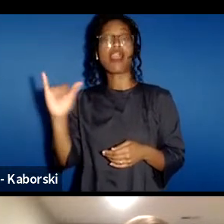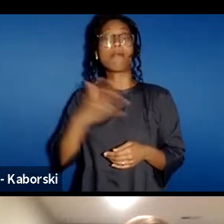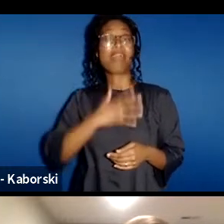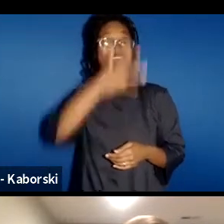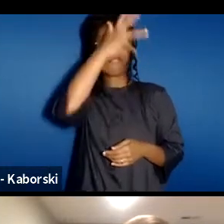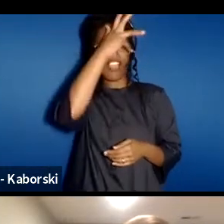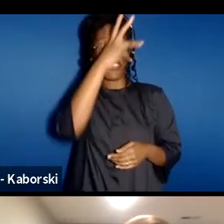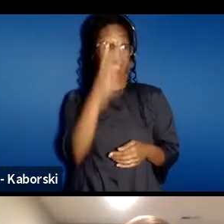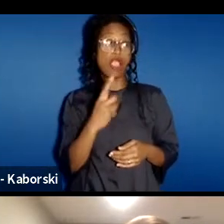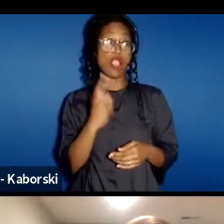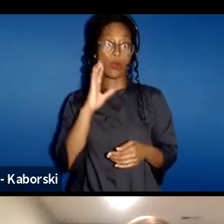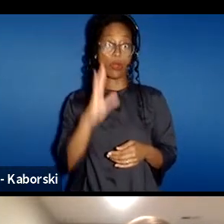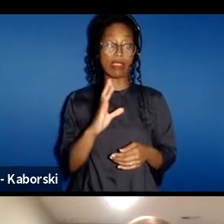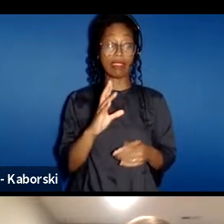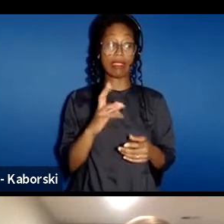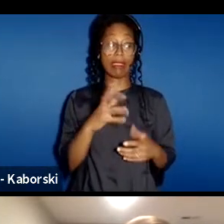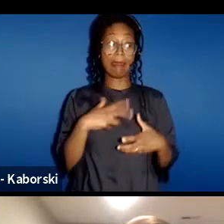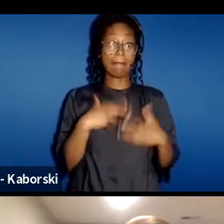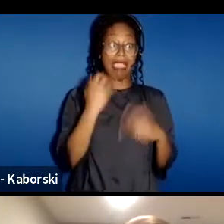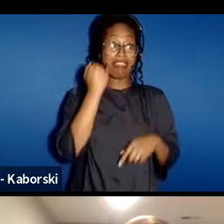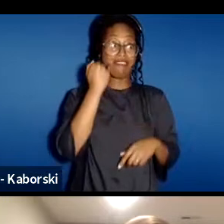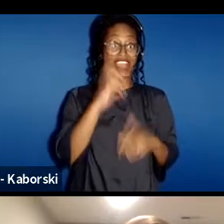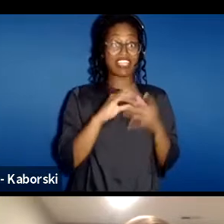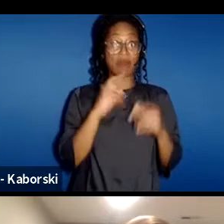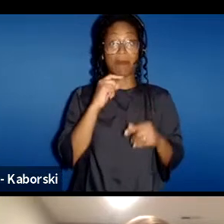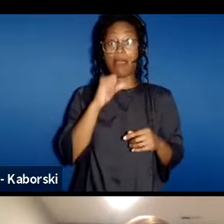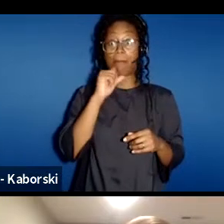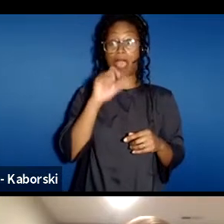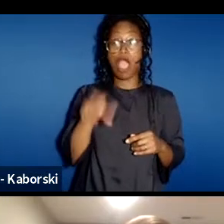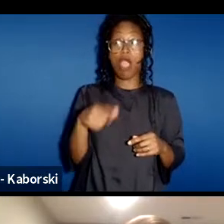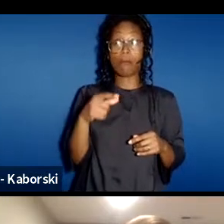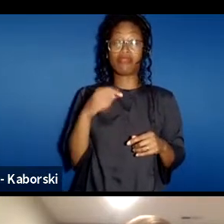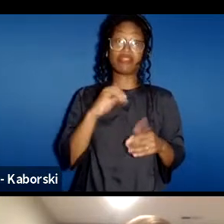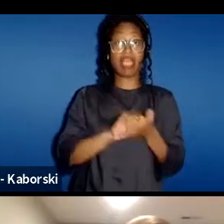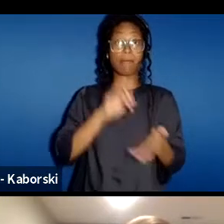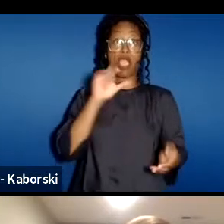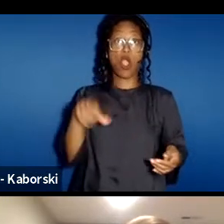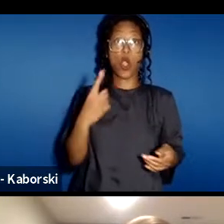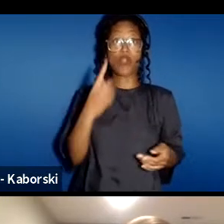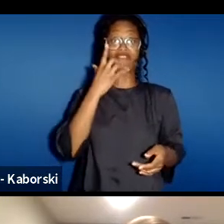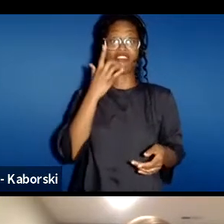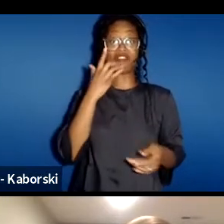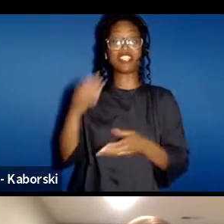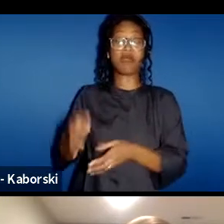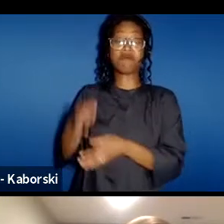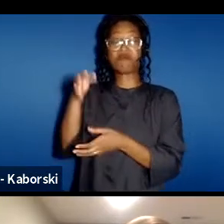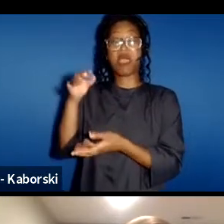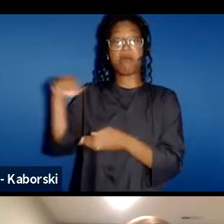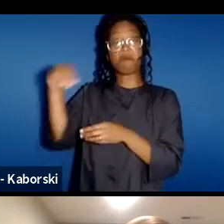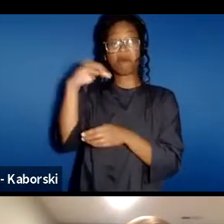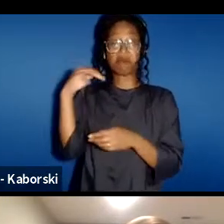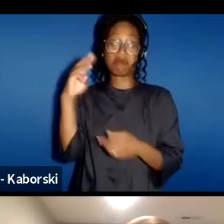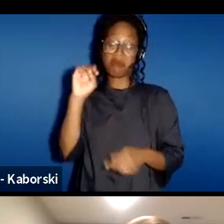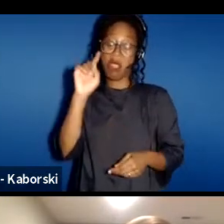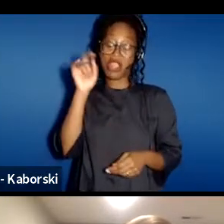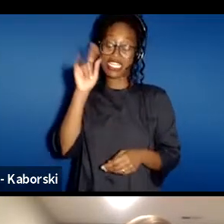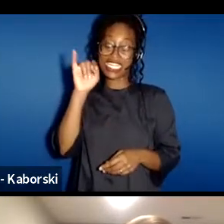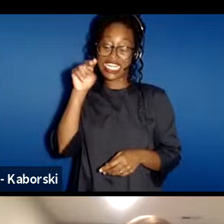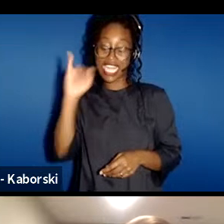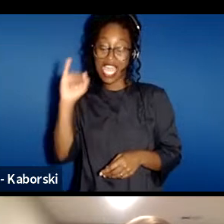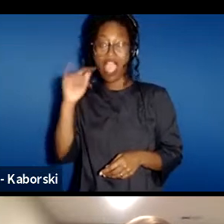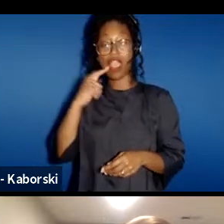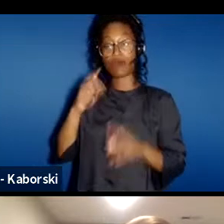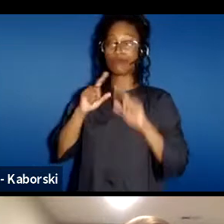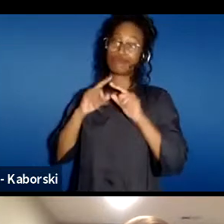if I said any other cocktail was my favorite than a martini, which I was raised on, in a manner of speaking, and I still